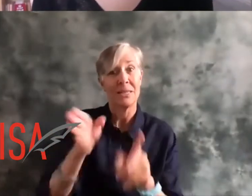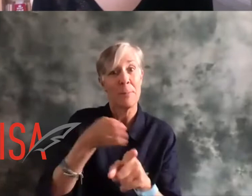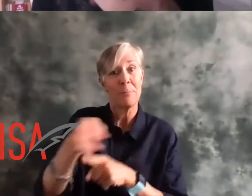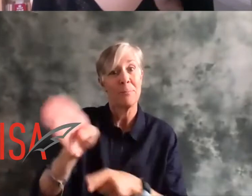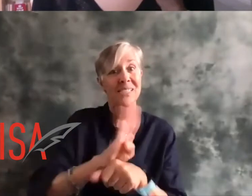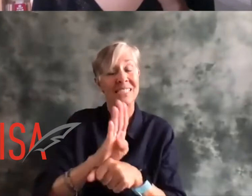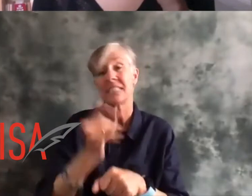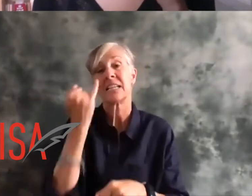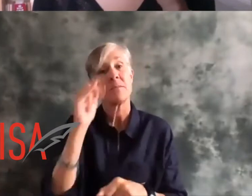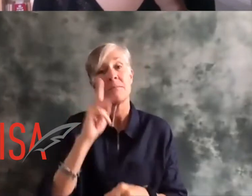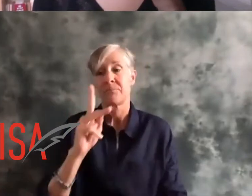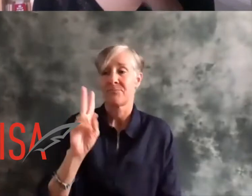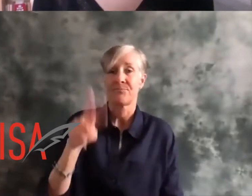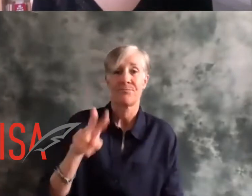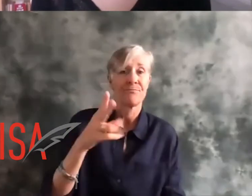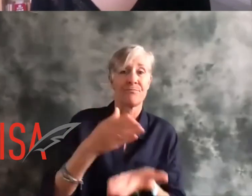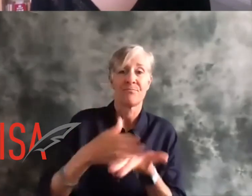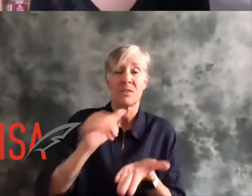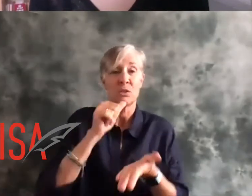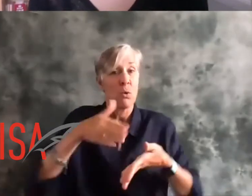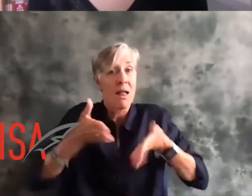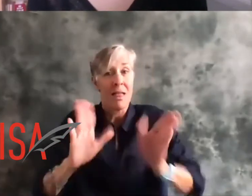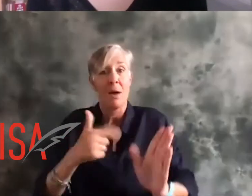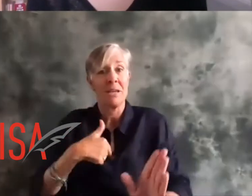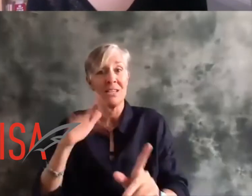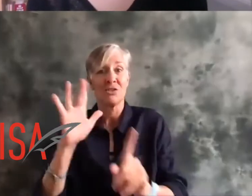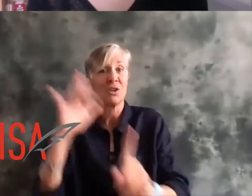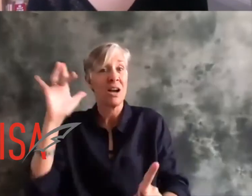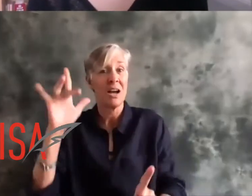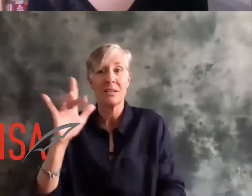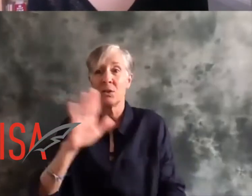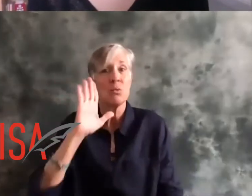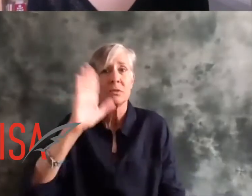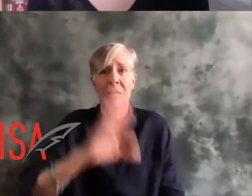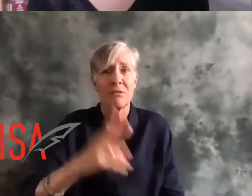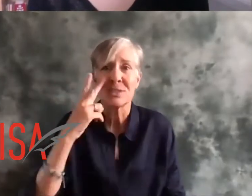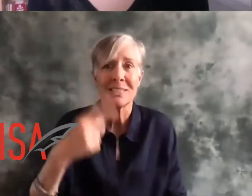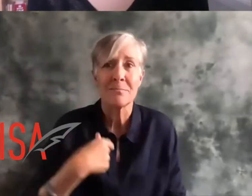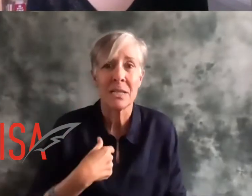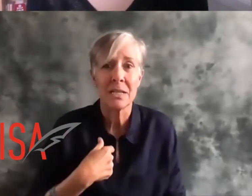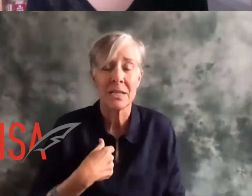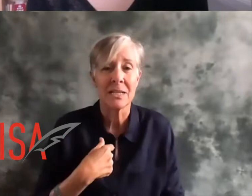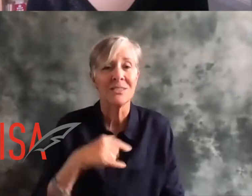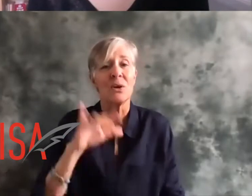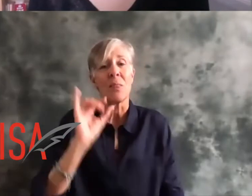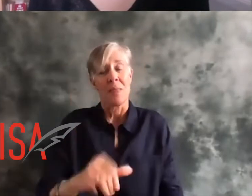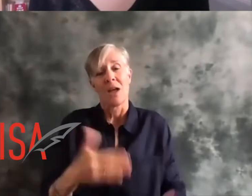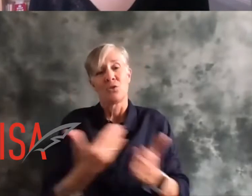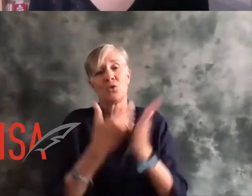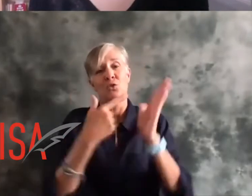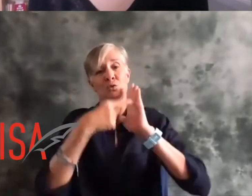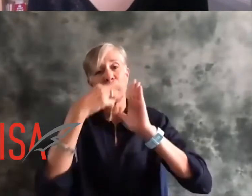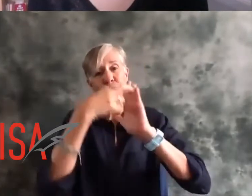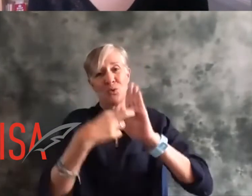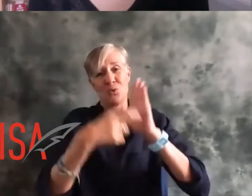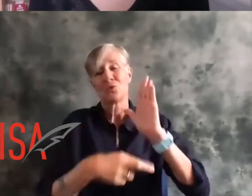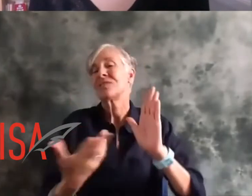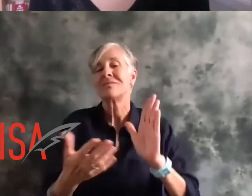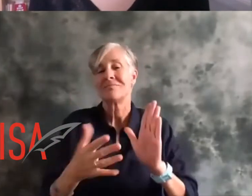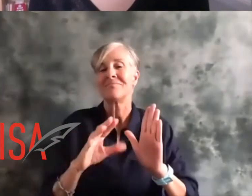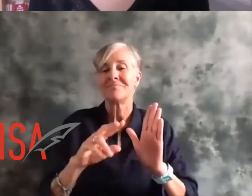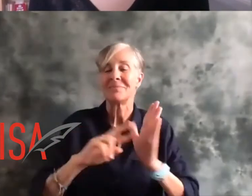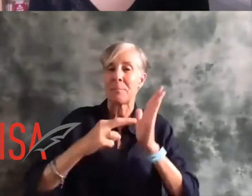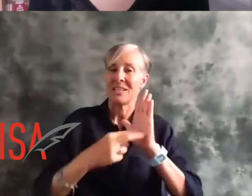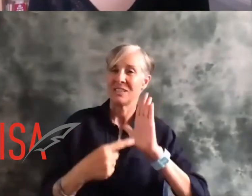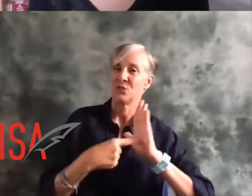me a chance and allow me to shine, then you're not going to see me. And that's what it's meant to show. And that's what this work is meant to